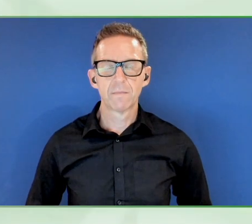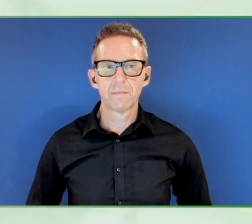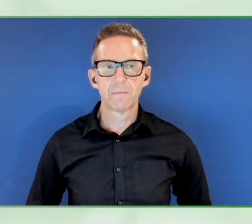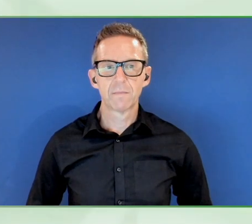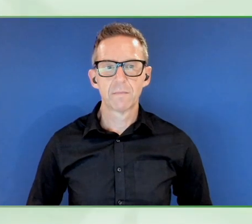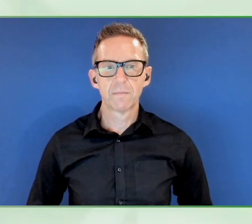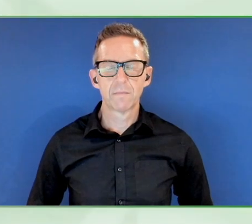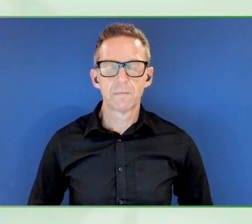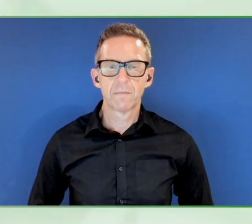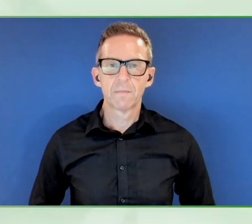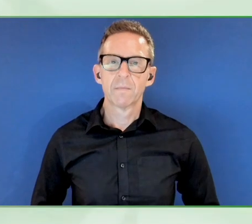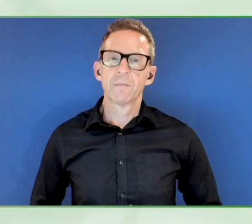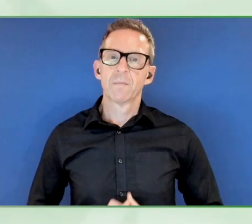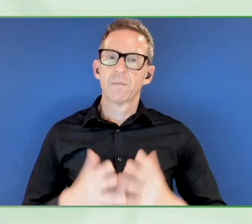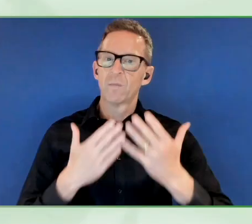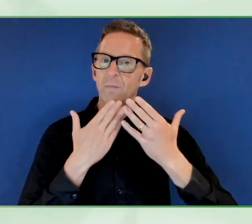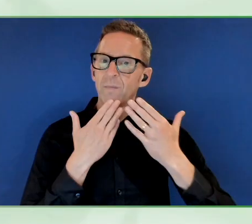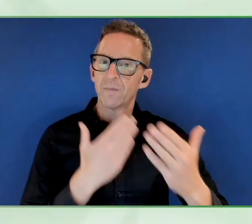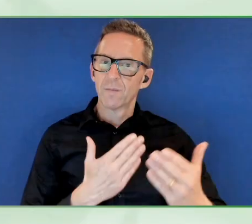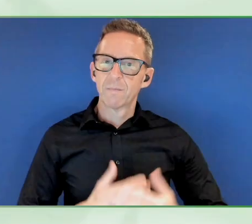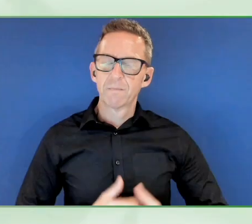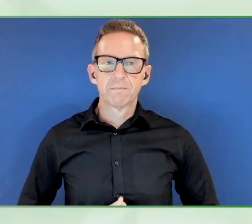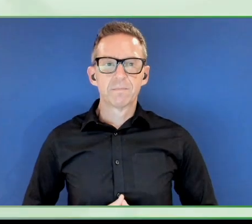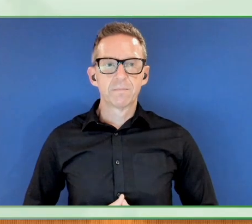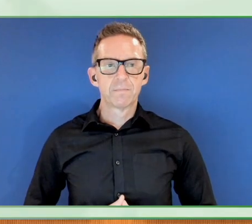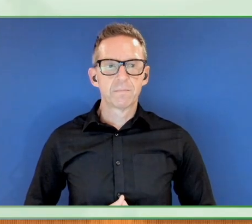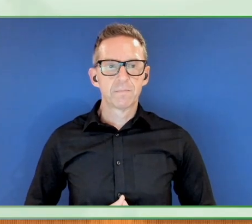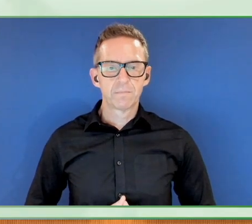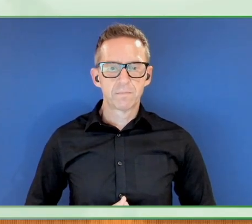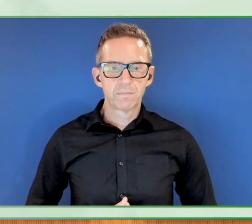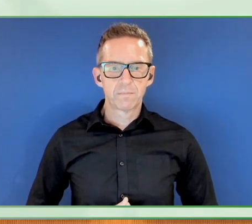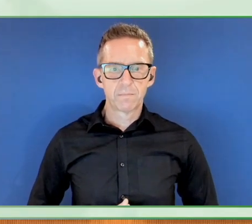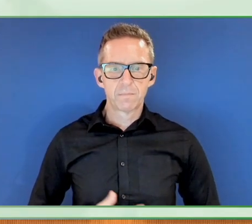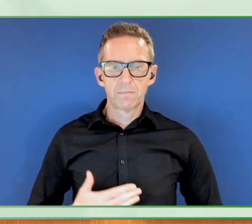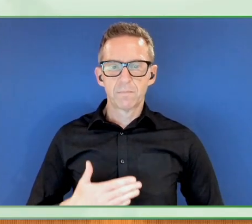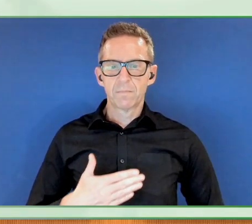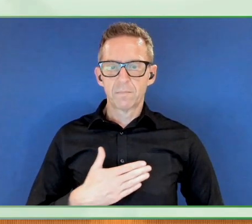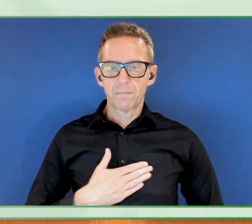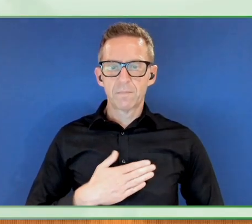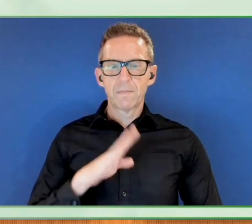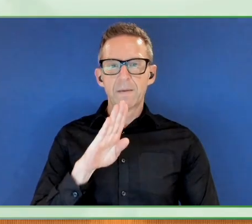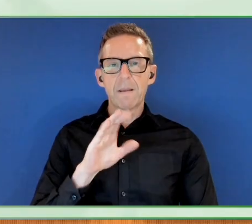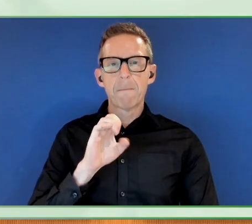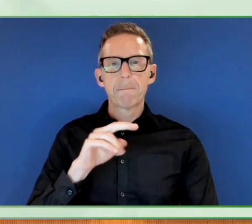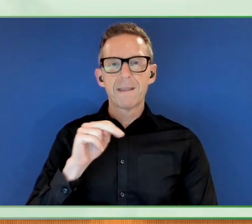Yes, thank you very much. My name is Werner Rosenberger, and I'm, yes, sorry.